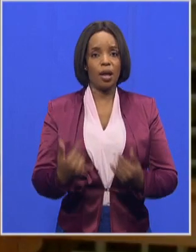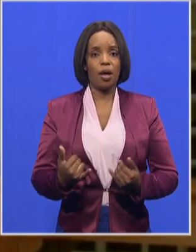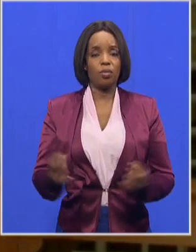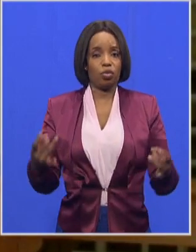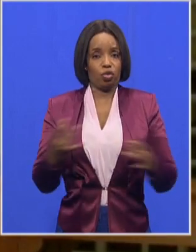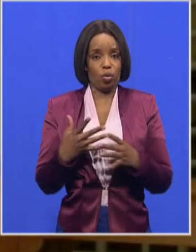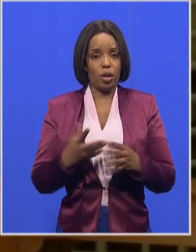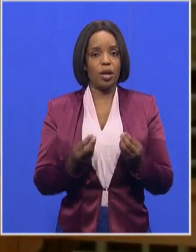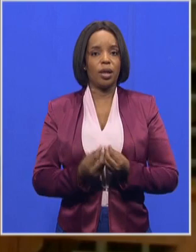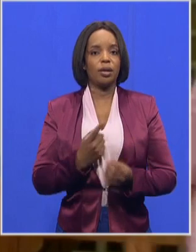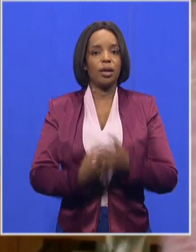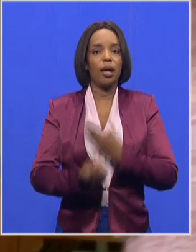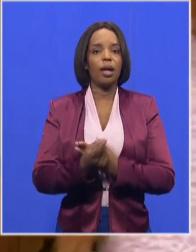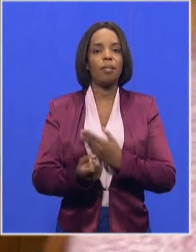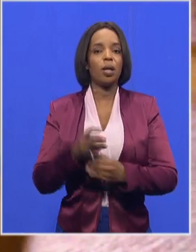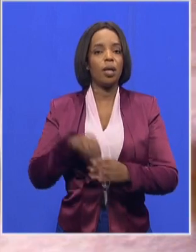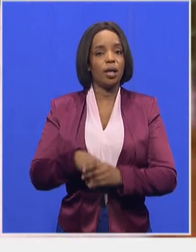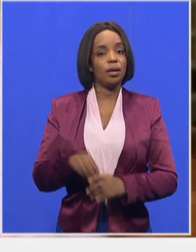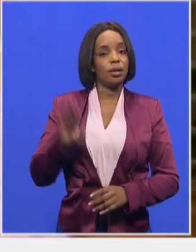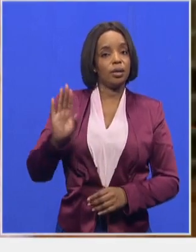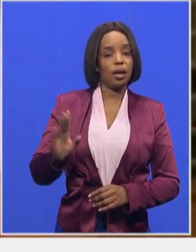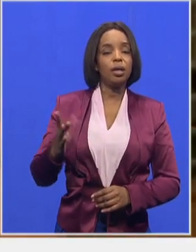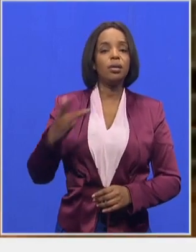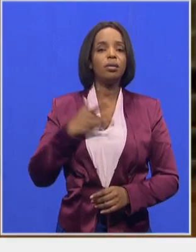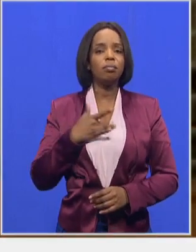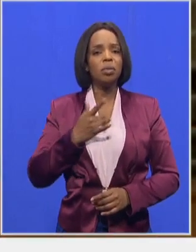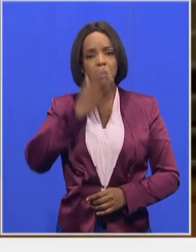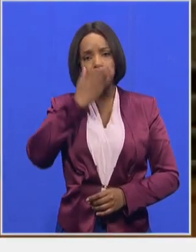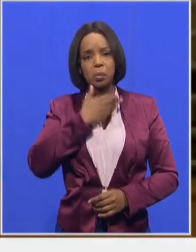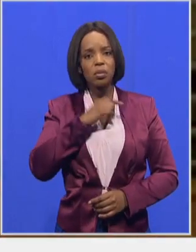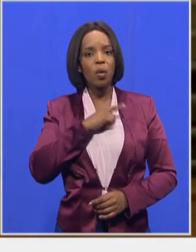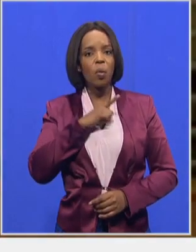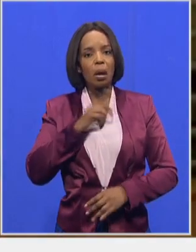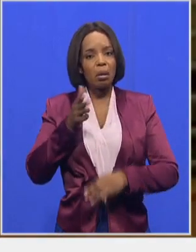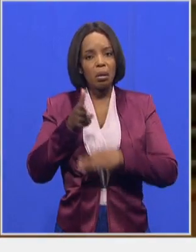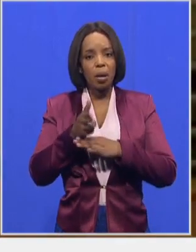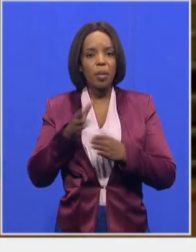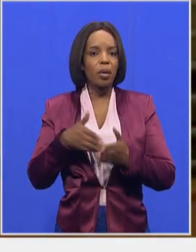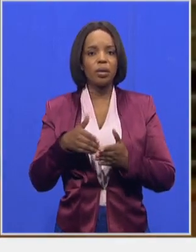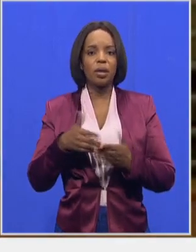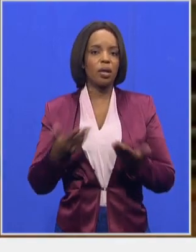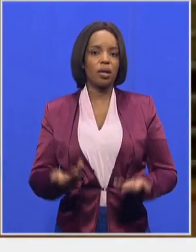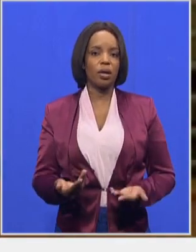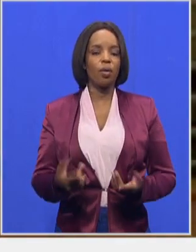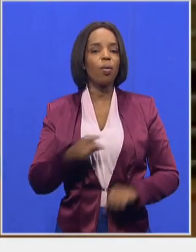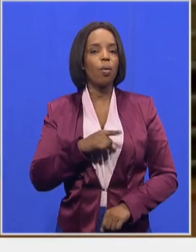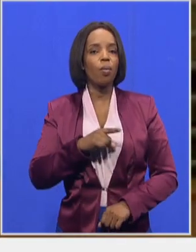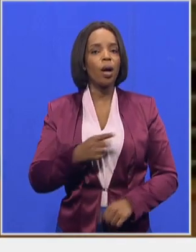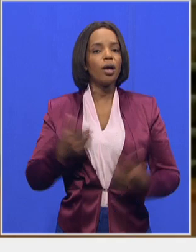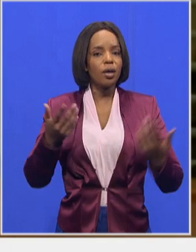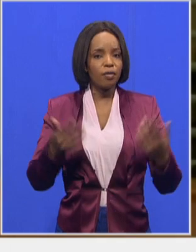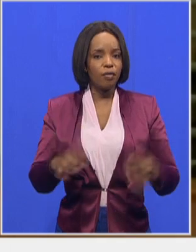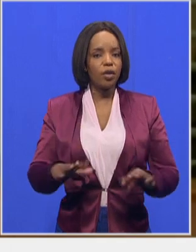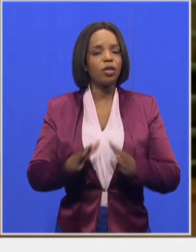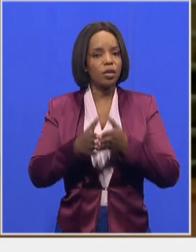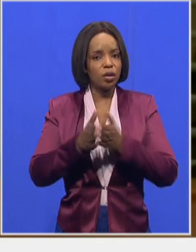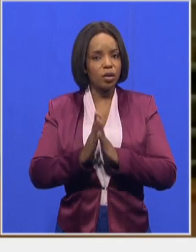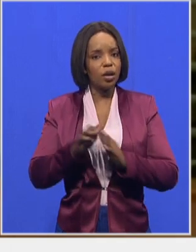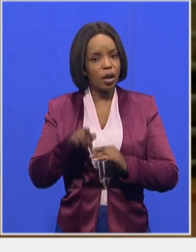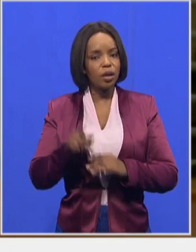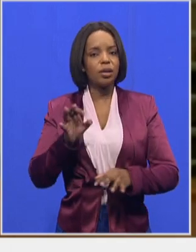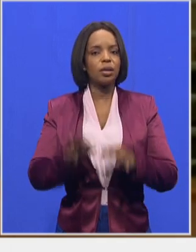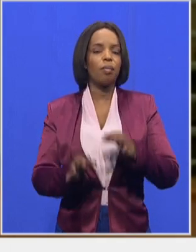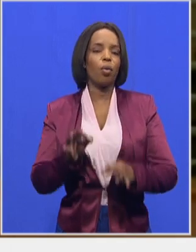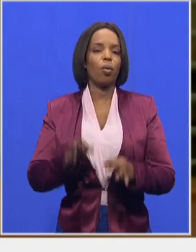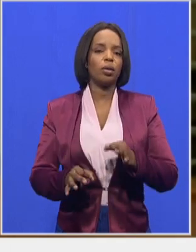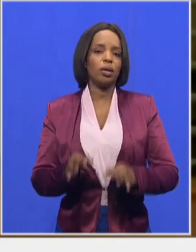or what we are hearing. And I'm so sad that there are no cameras, because the whole world needs to see this, because we have been saying this is a political plot to tarnish the name of